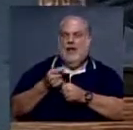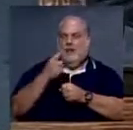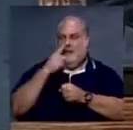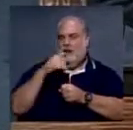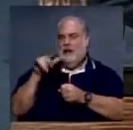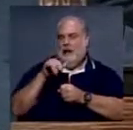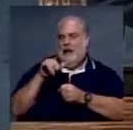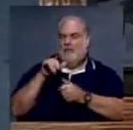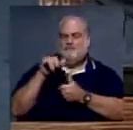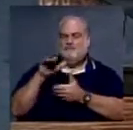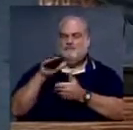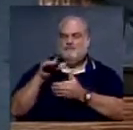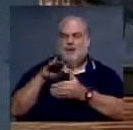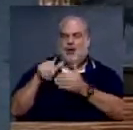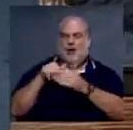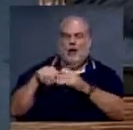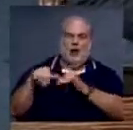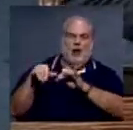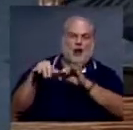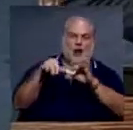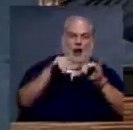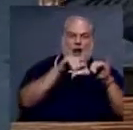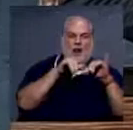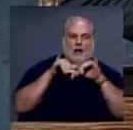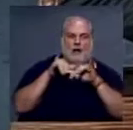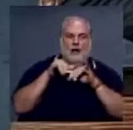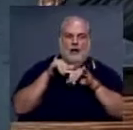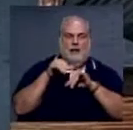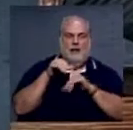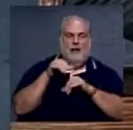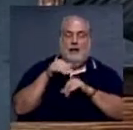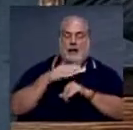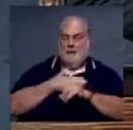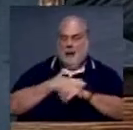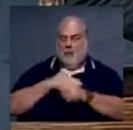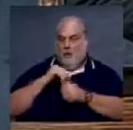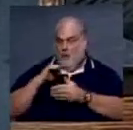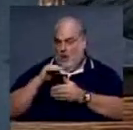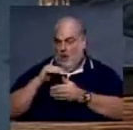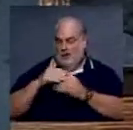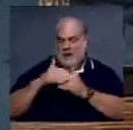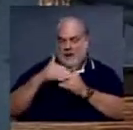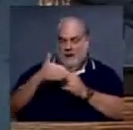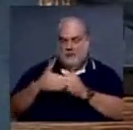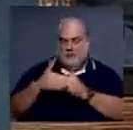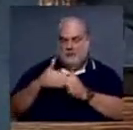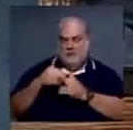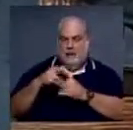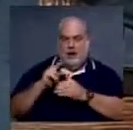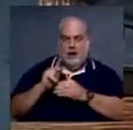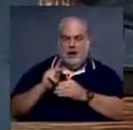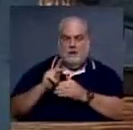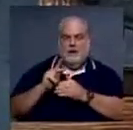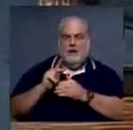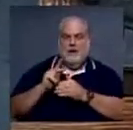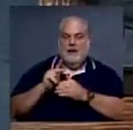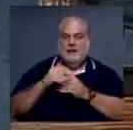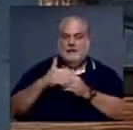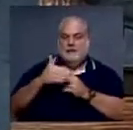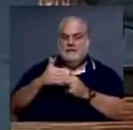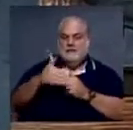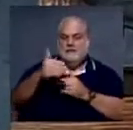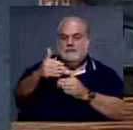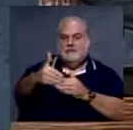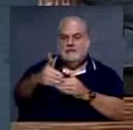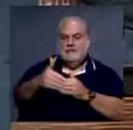was in Hillcrest. My dog's going to bark. It's going to make my next door neighbor's dogs bark. They have dogs next door. And this